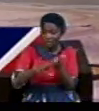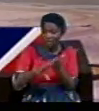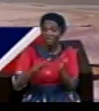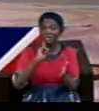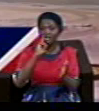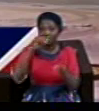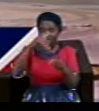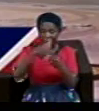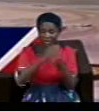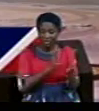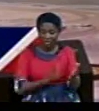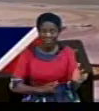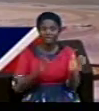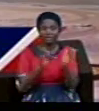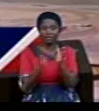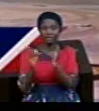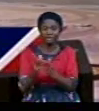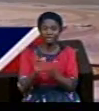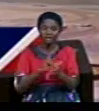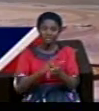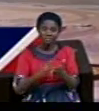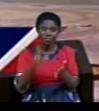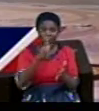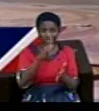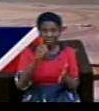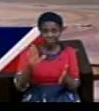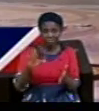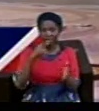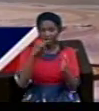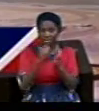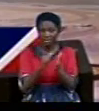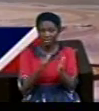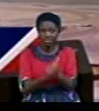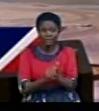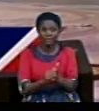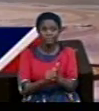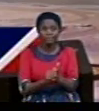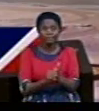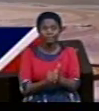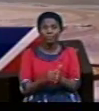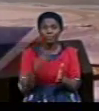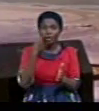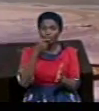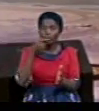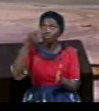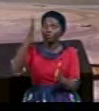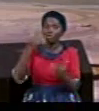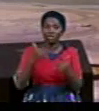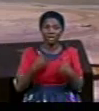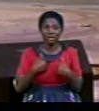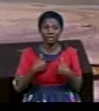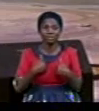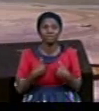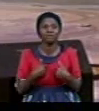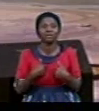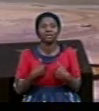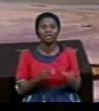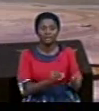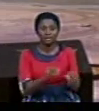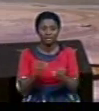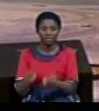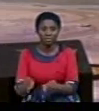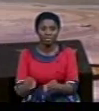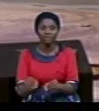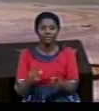Jesus verse 35 it says for all to be appropriation through